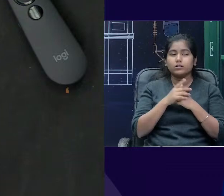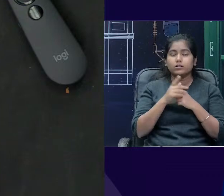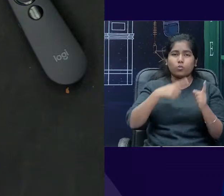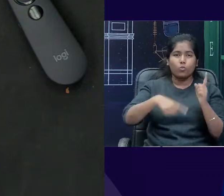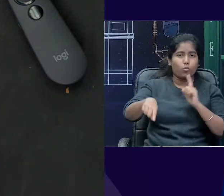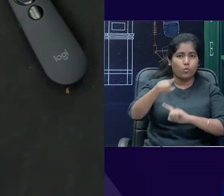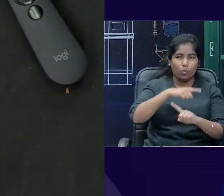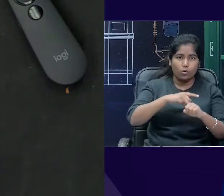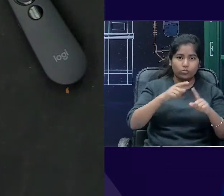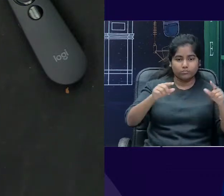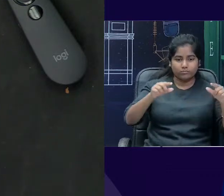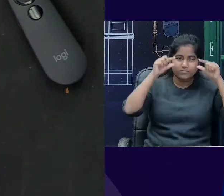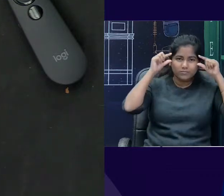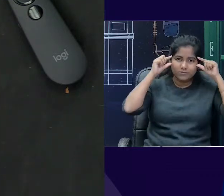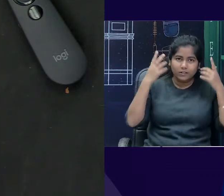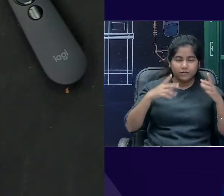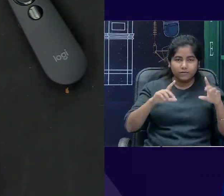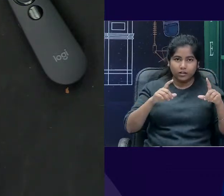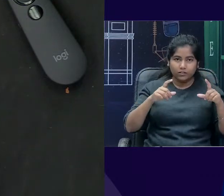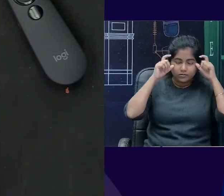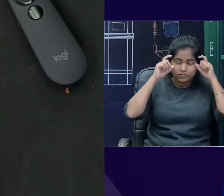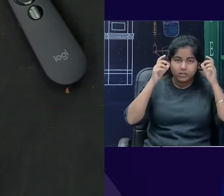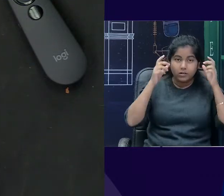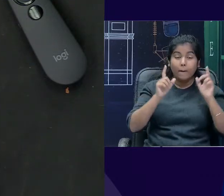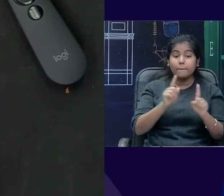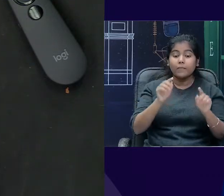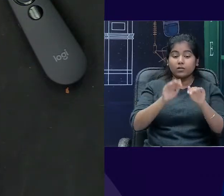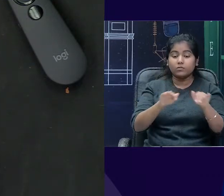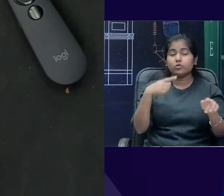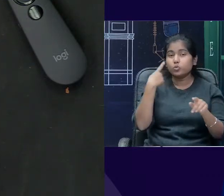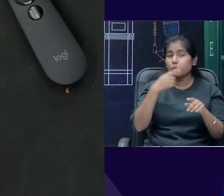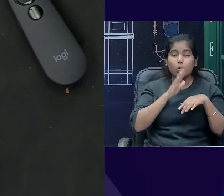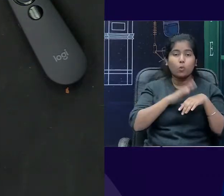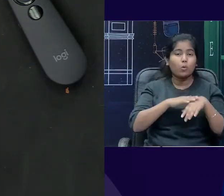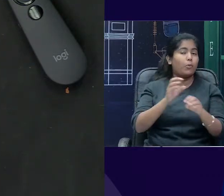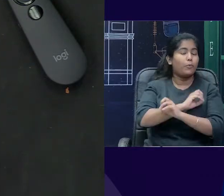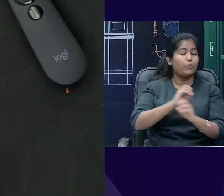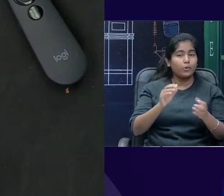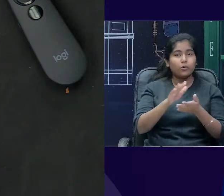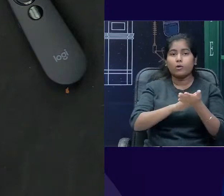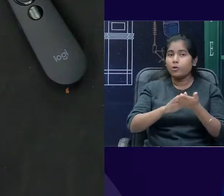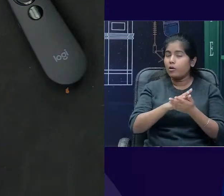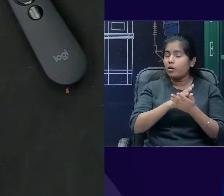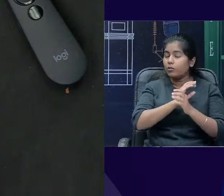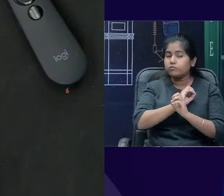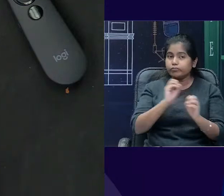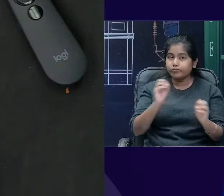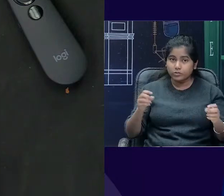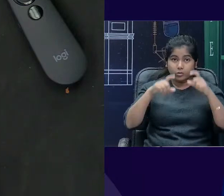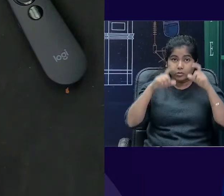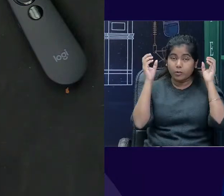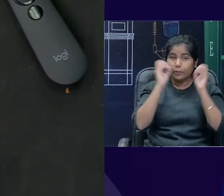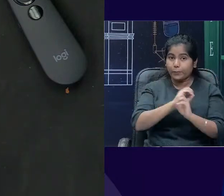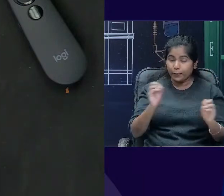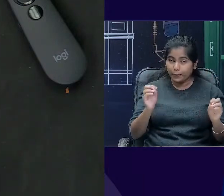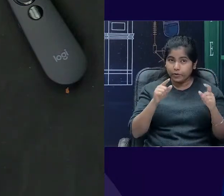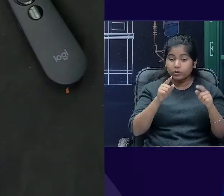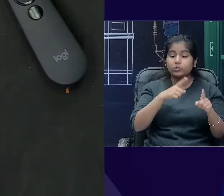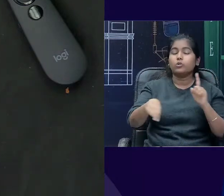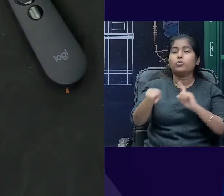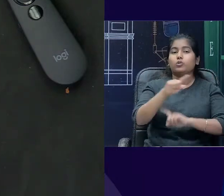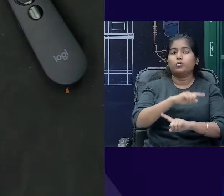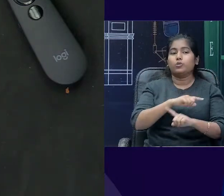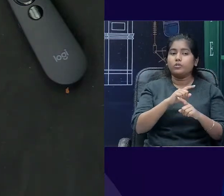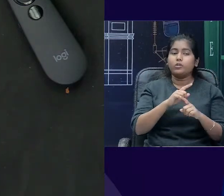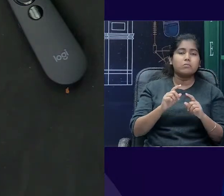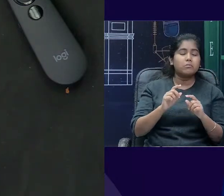wear specs, but the students who have never experienced, never touched, never wore, then they can be easily made